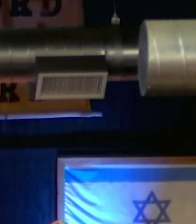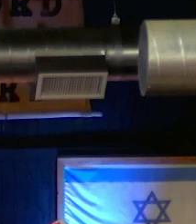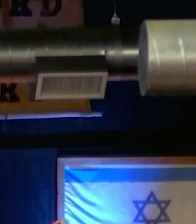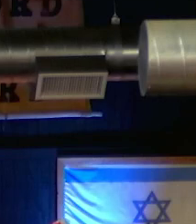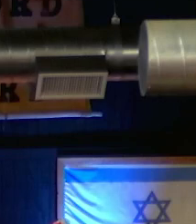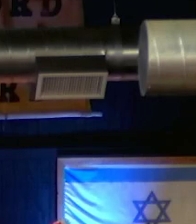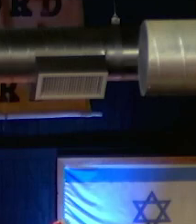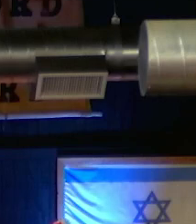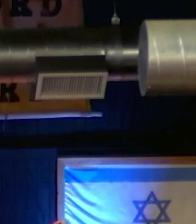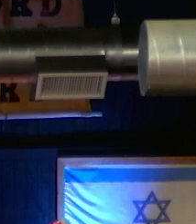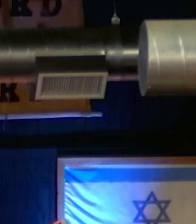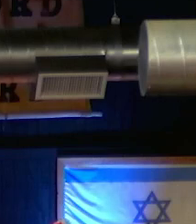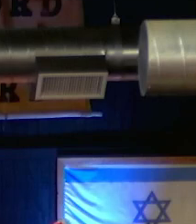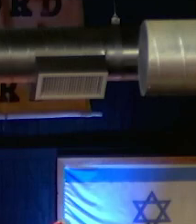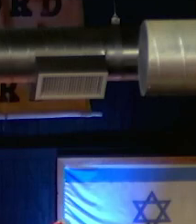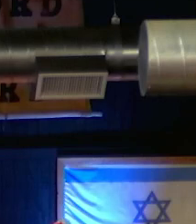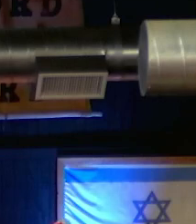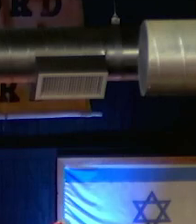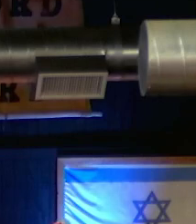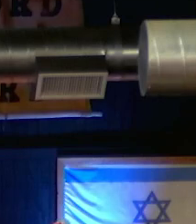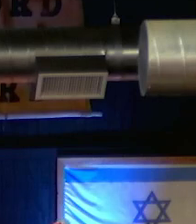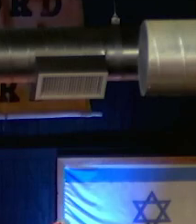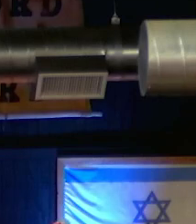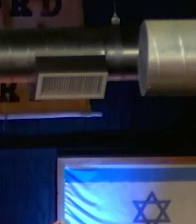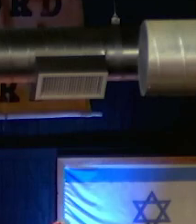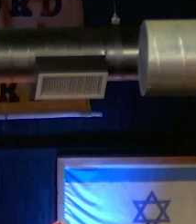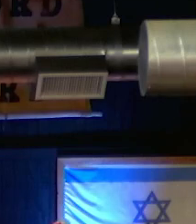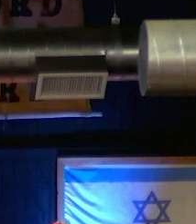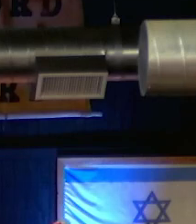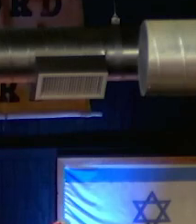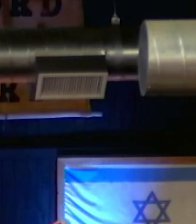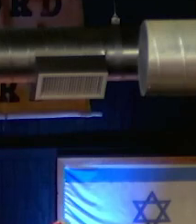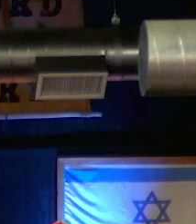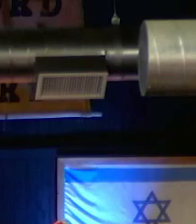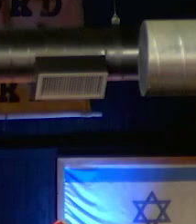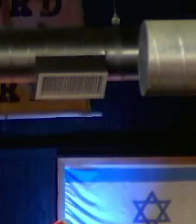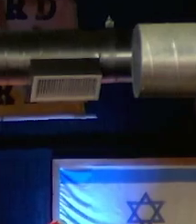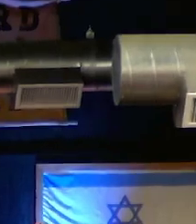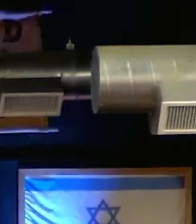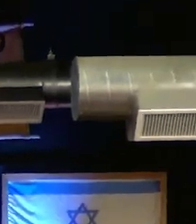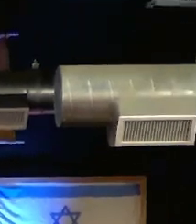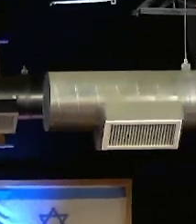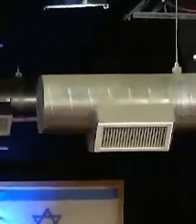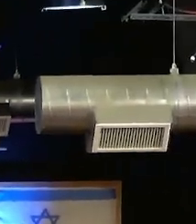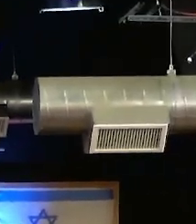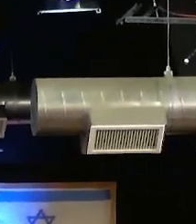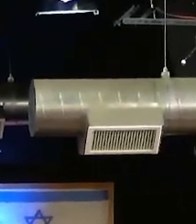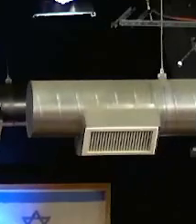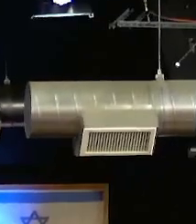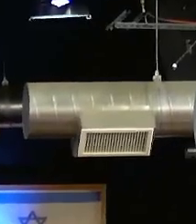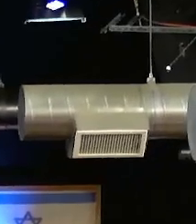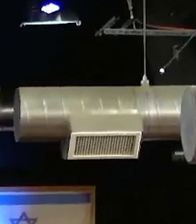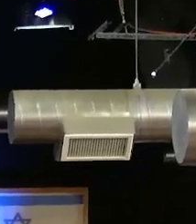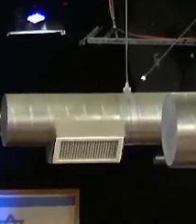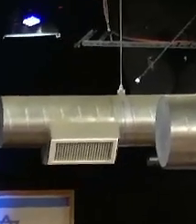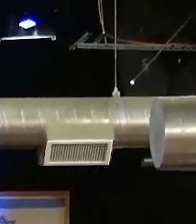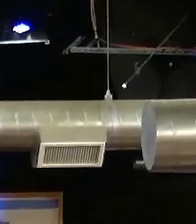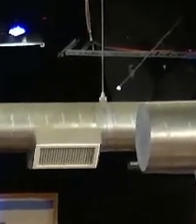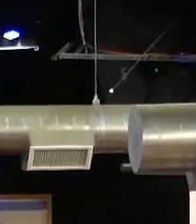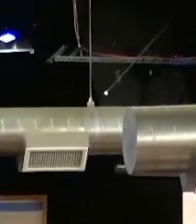When God, imagine him in heaven, had a vision to redeem mankind. And he had an idea, I'm going to send my